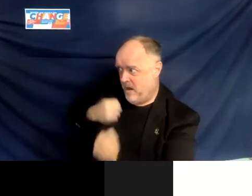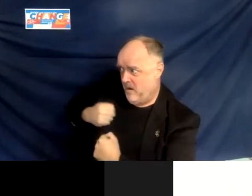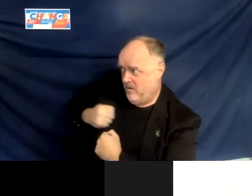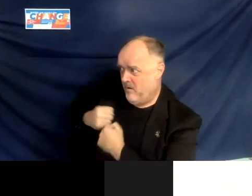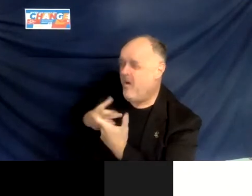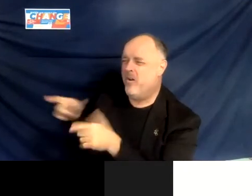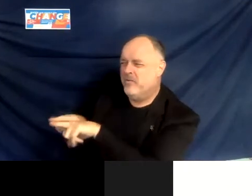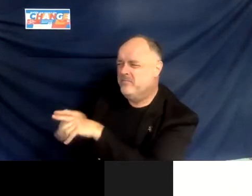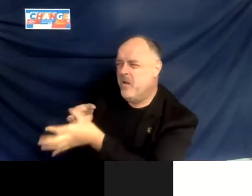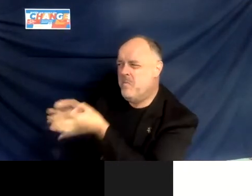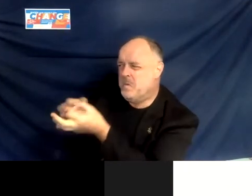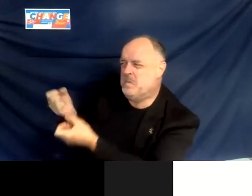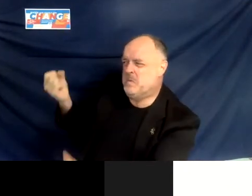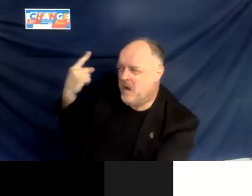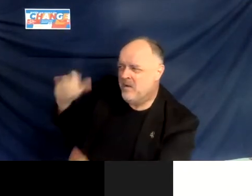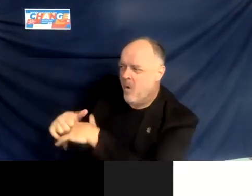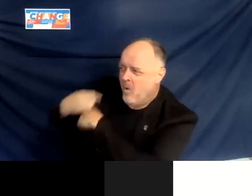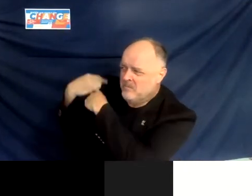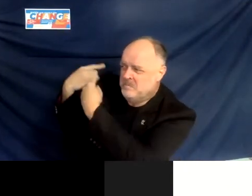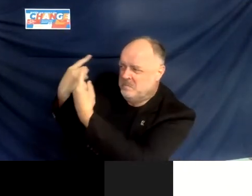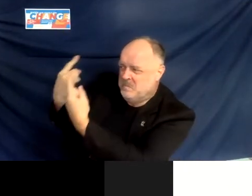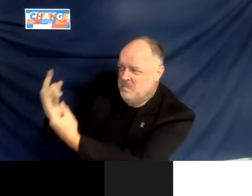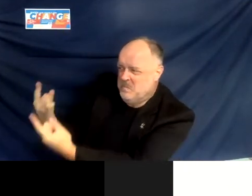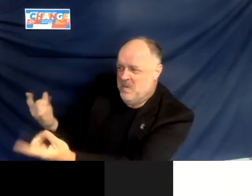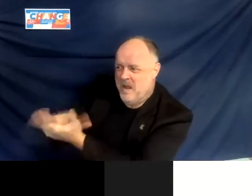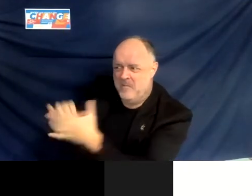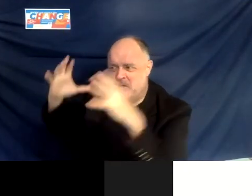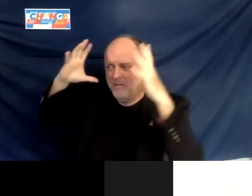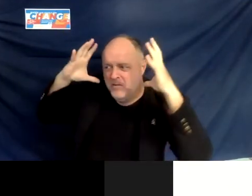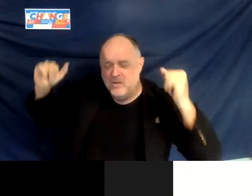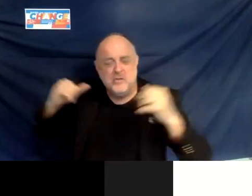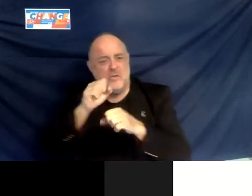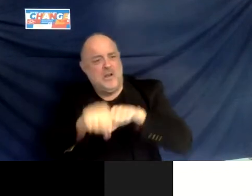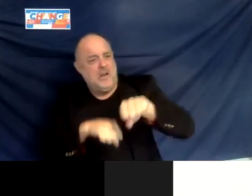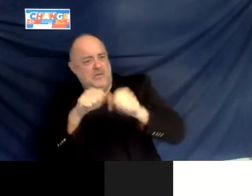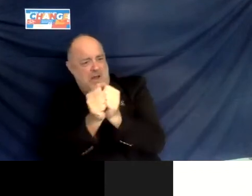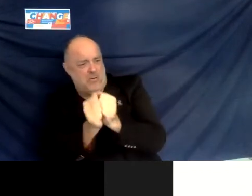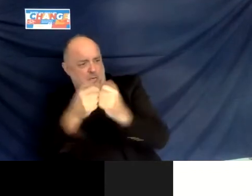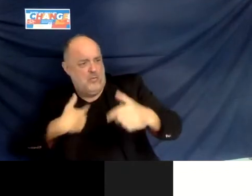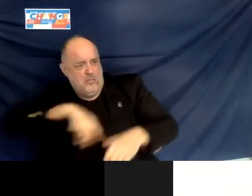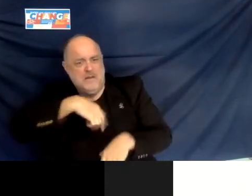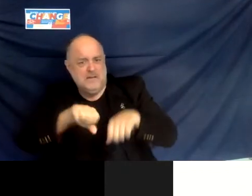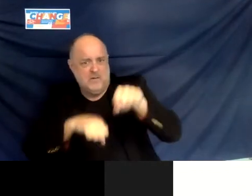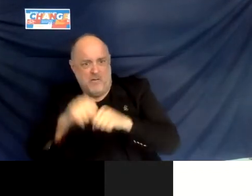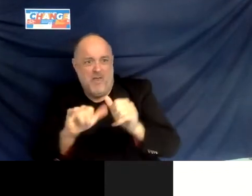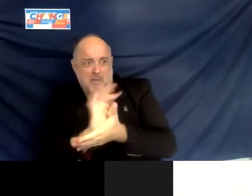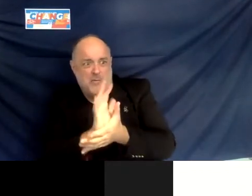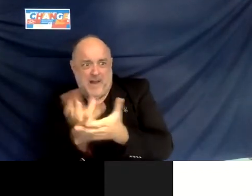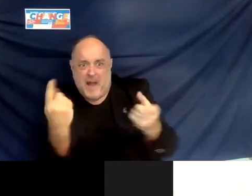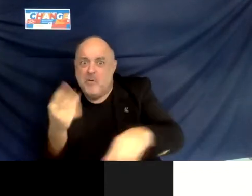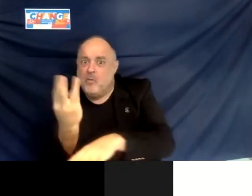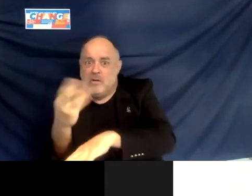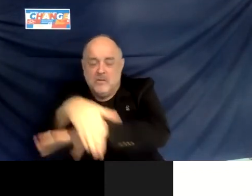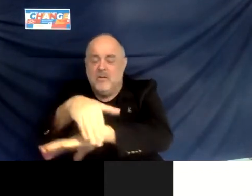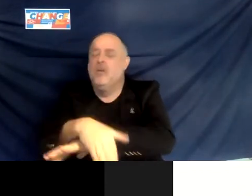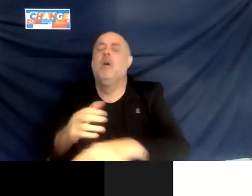Netherlands has always been this way, with the premiere of the Dutch film Together We Cycle on Wednesday evening. We're excited to be able to offer these and hope